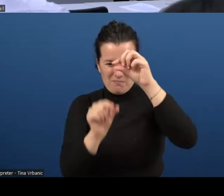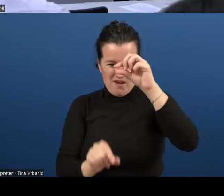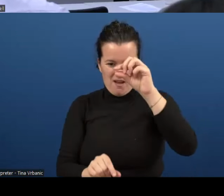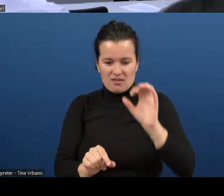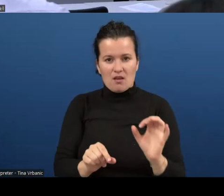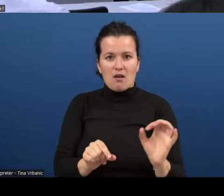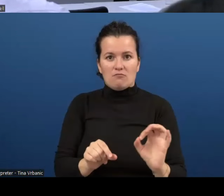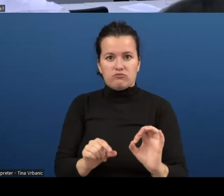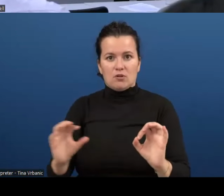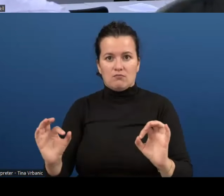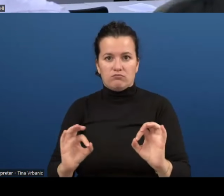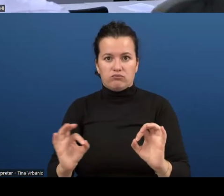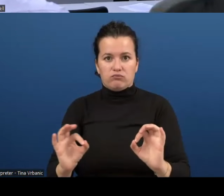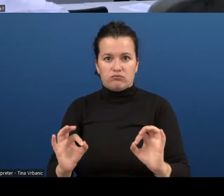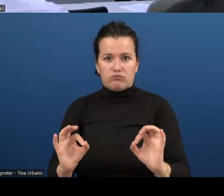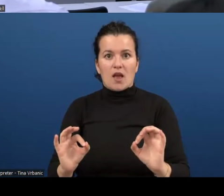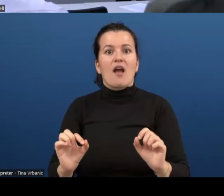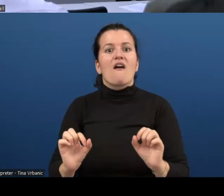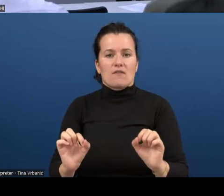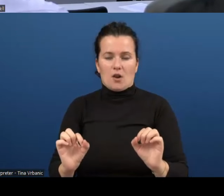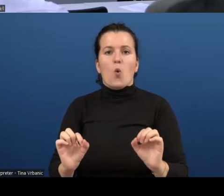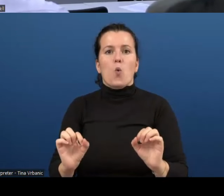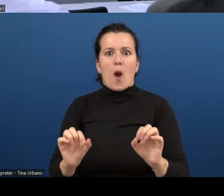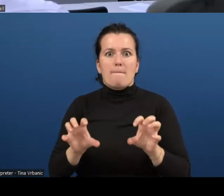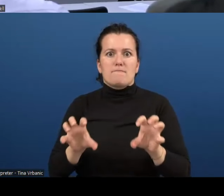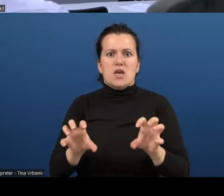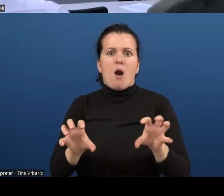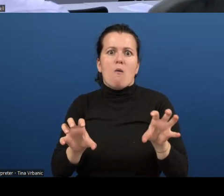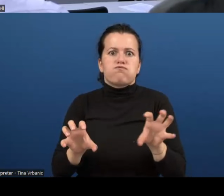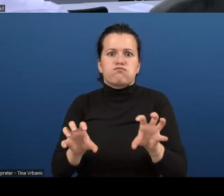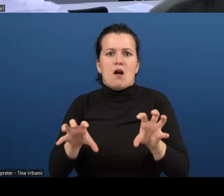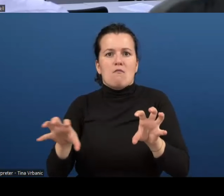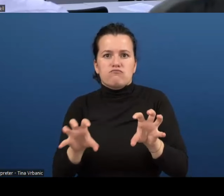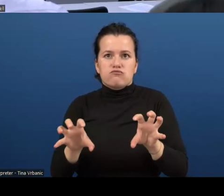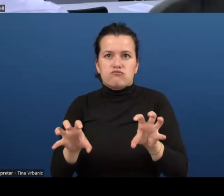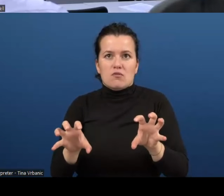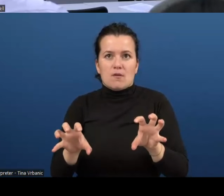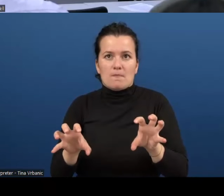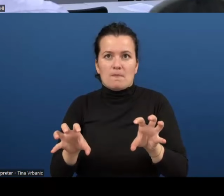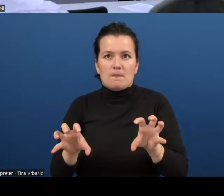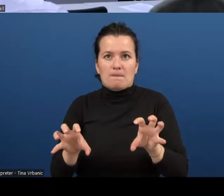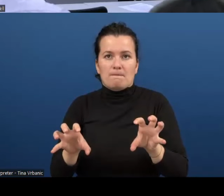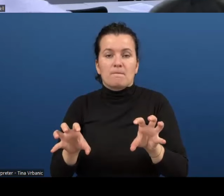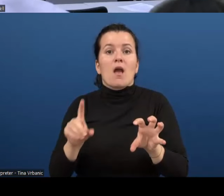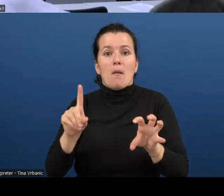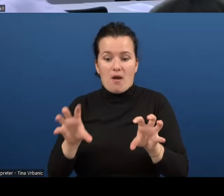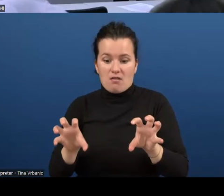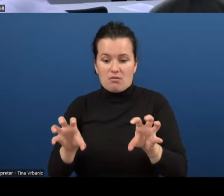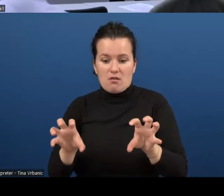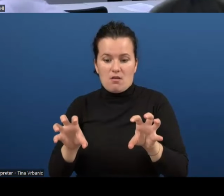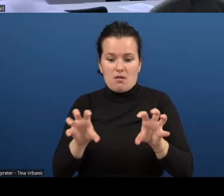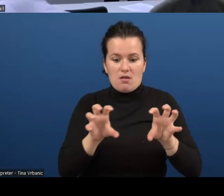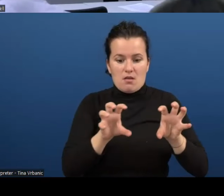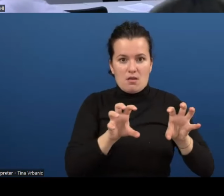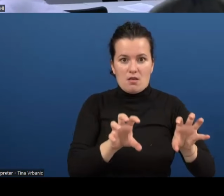the spine, it feels much bigger than if you give the same distance at one side of the spine. So